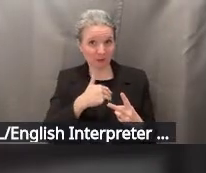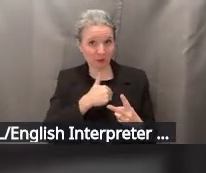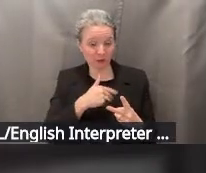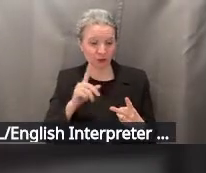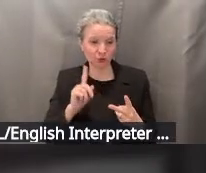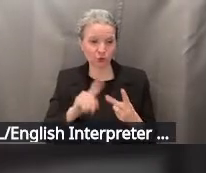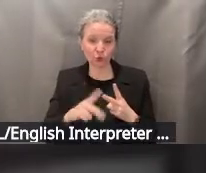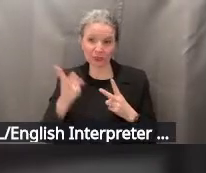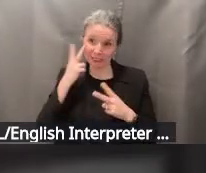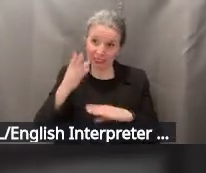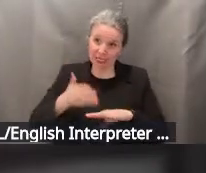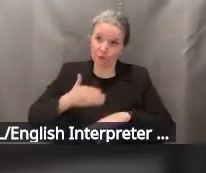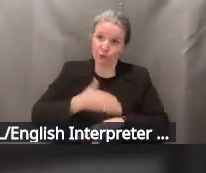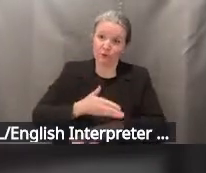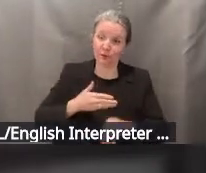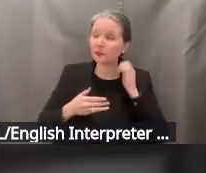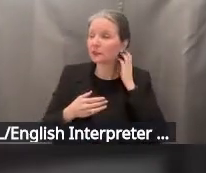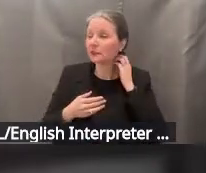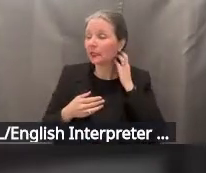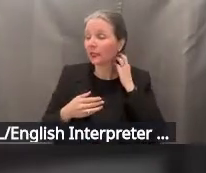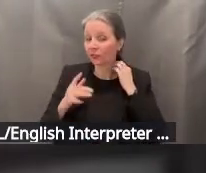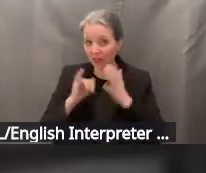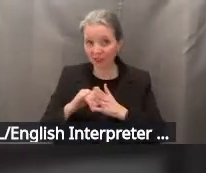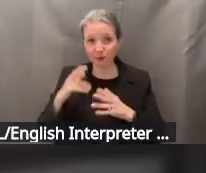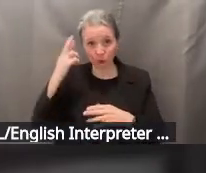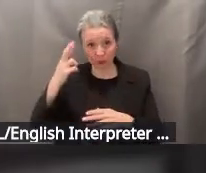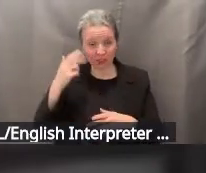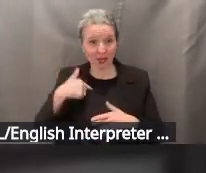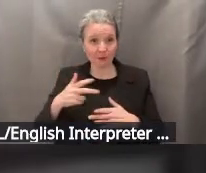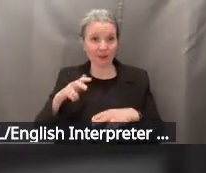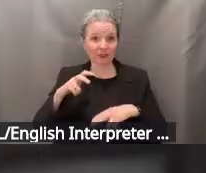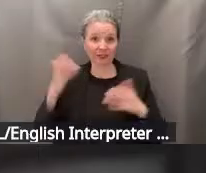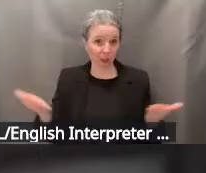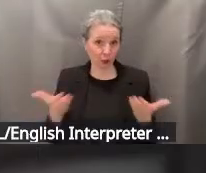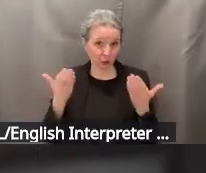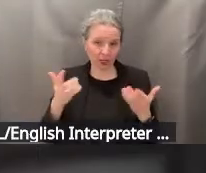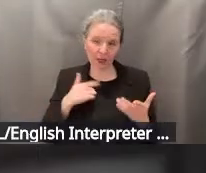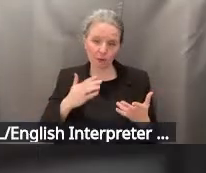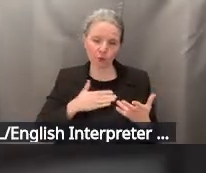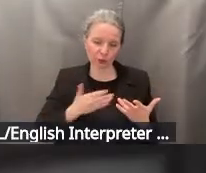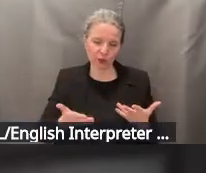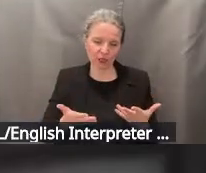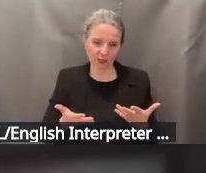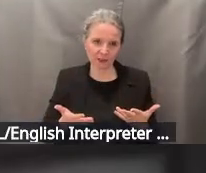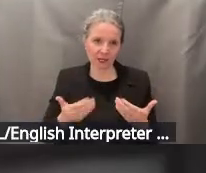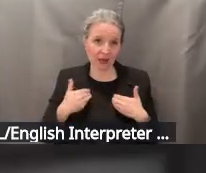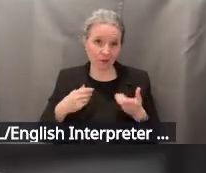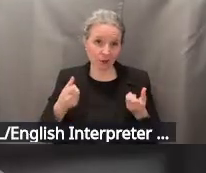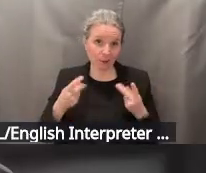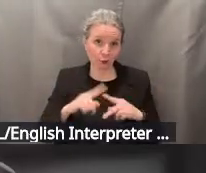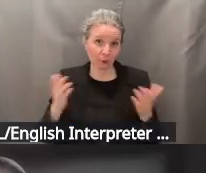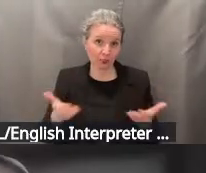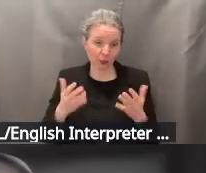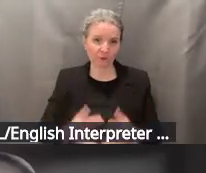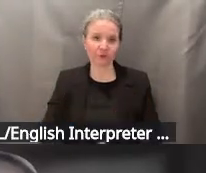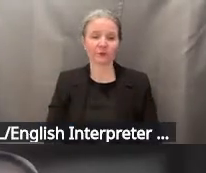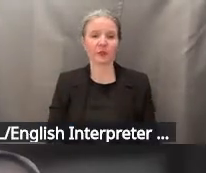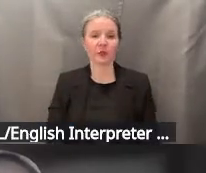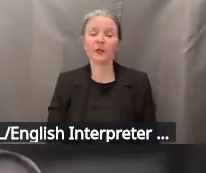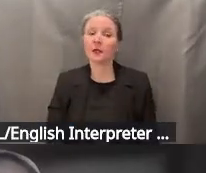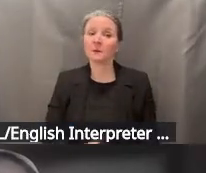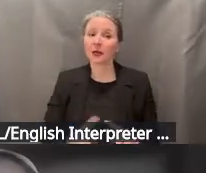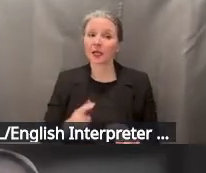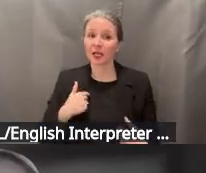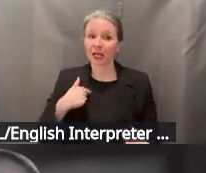to see improvement on that has been the reason that I've been sitting at the table. And I appreciate having had the opportunity to do that. But I do